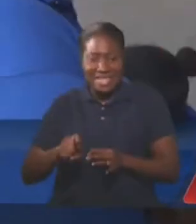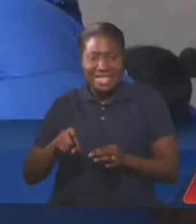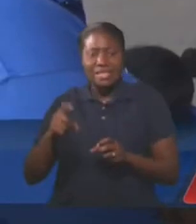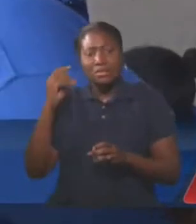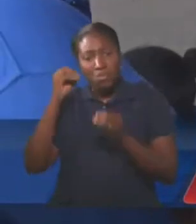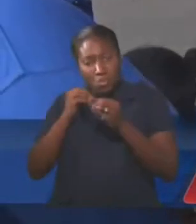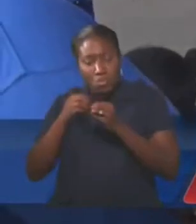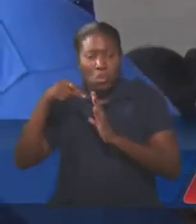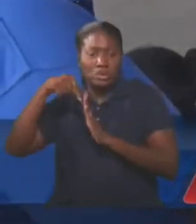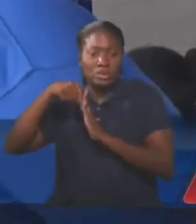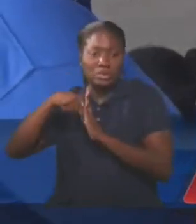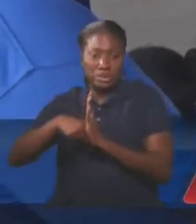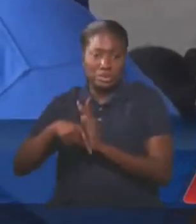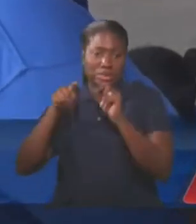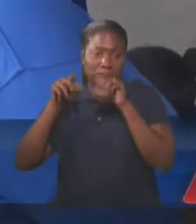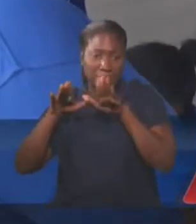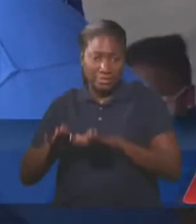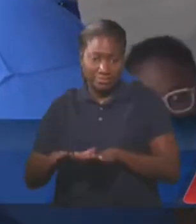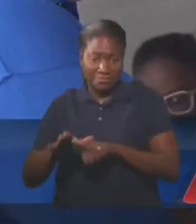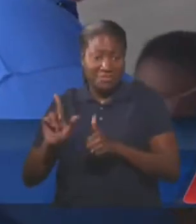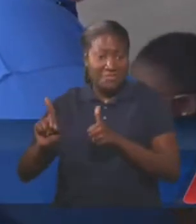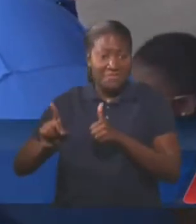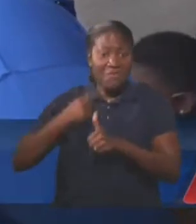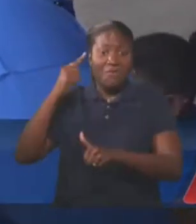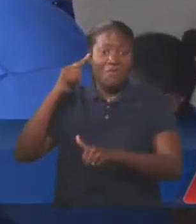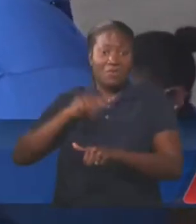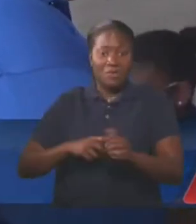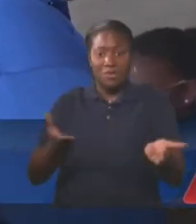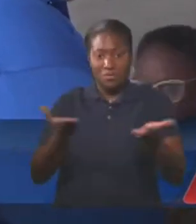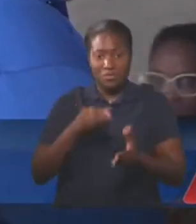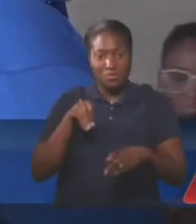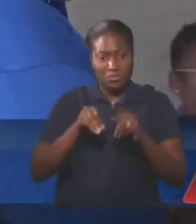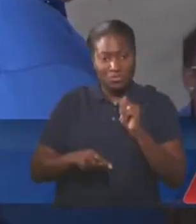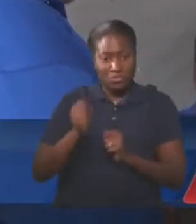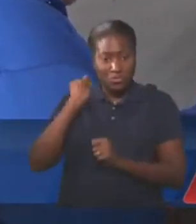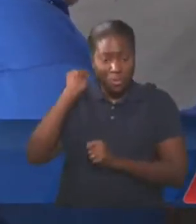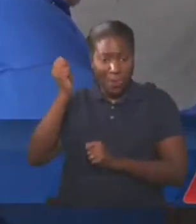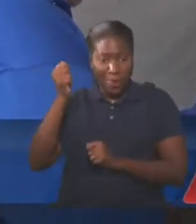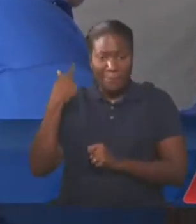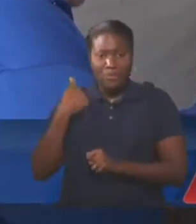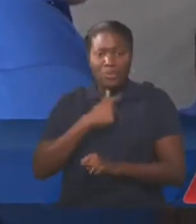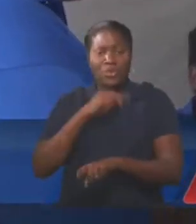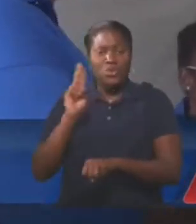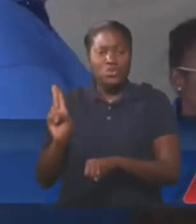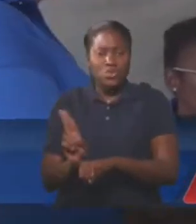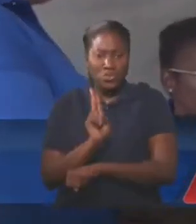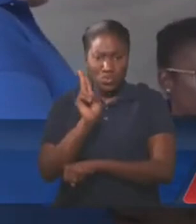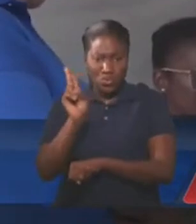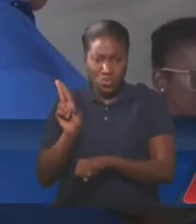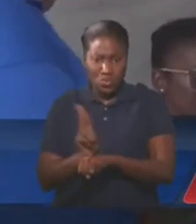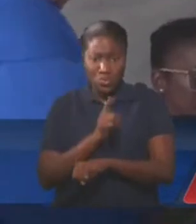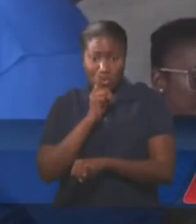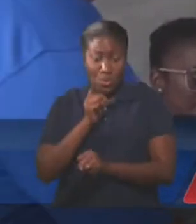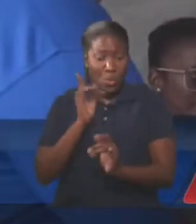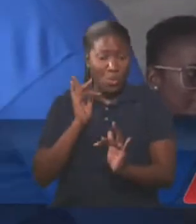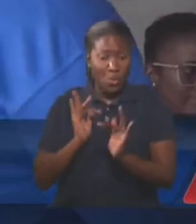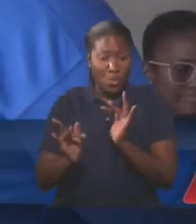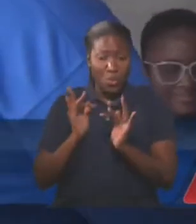further investigations. For the first time in Trinidad and Tobago, we are using this rapid test,